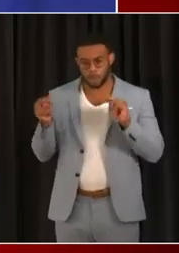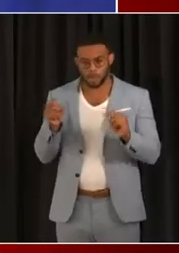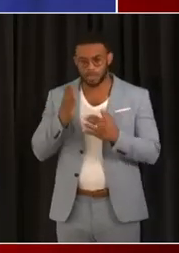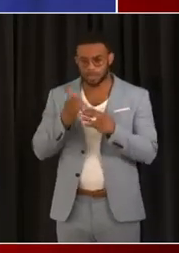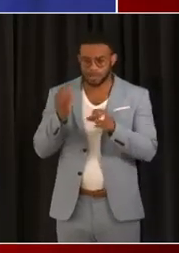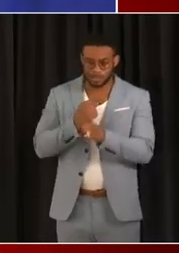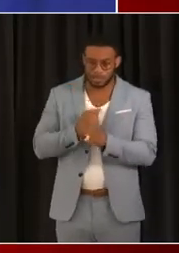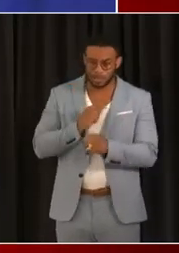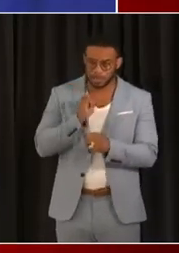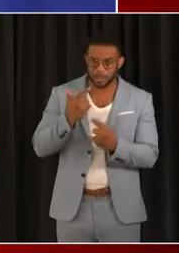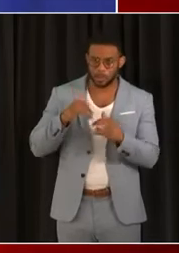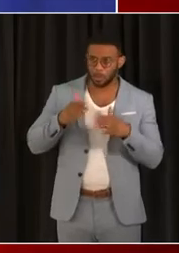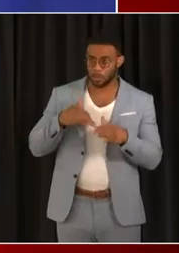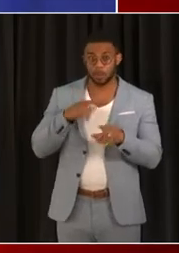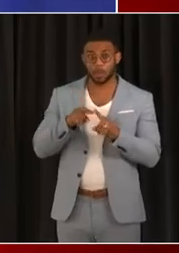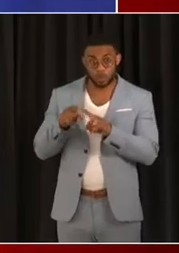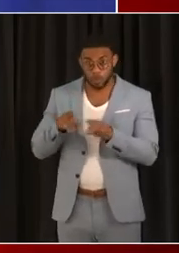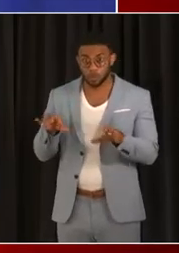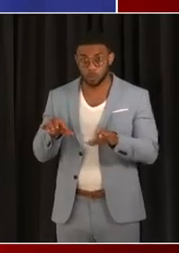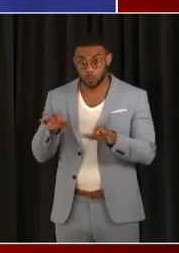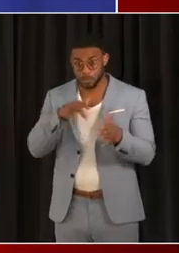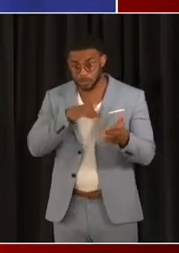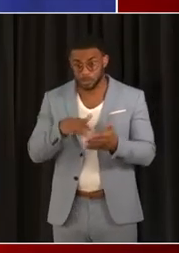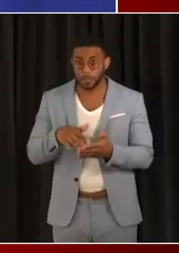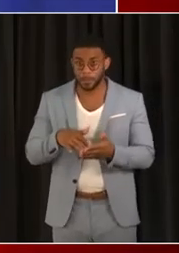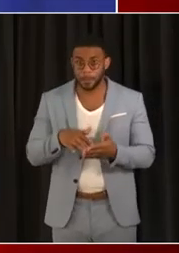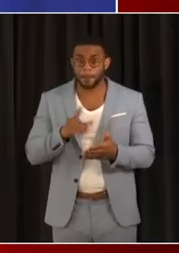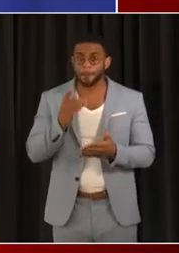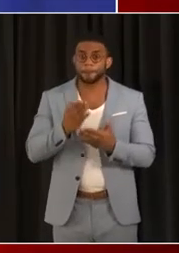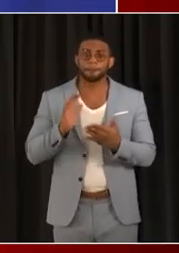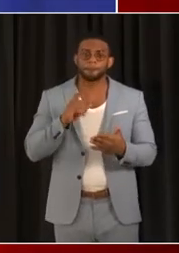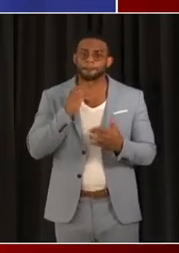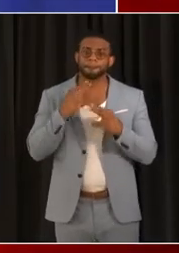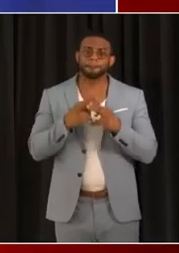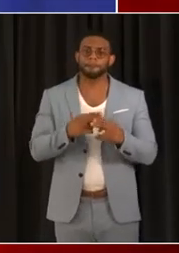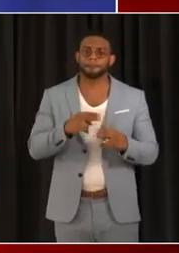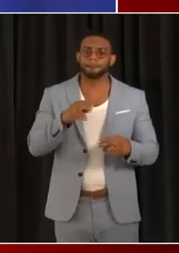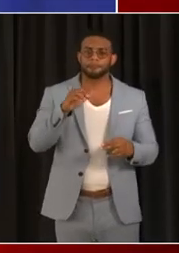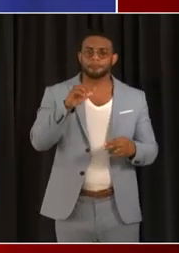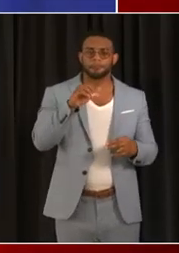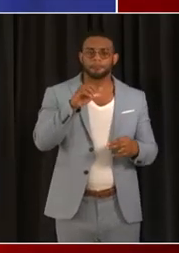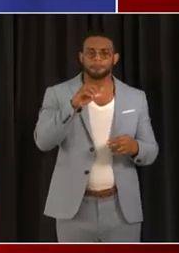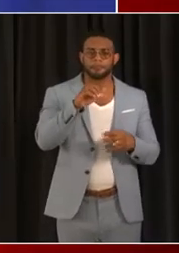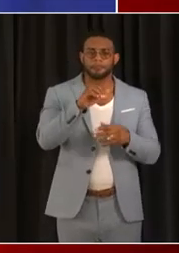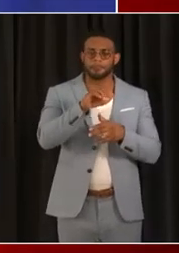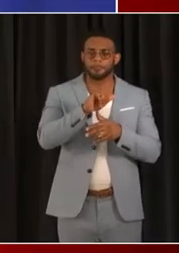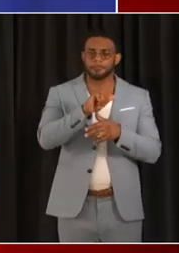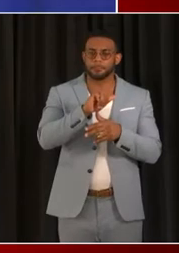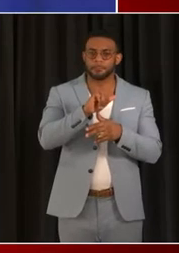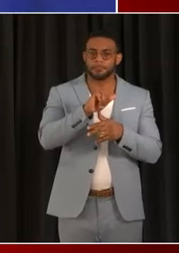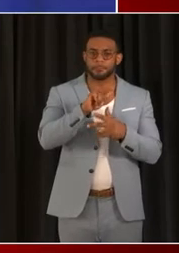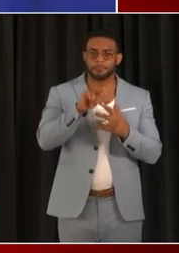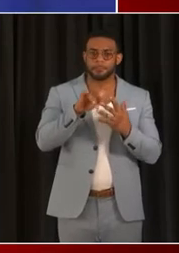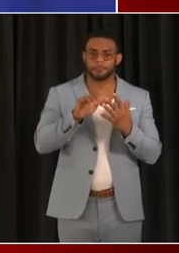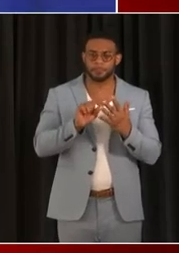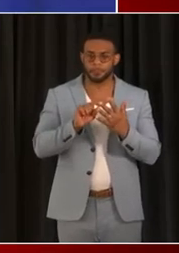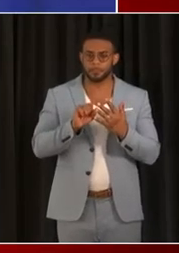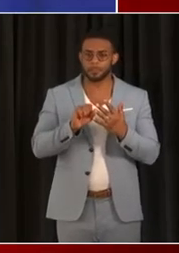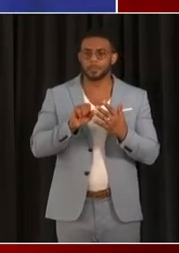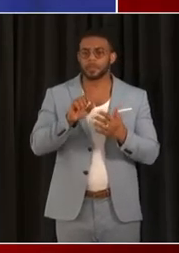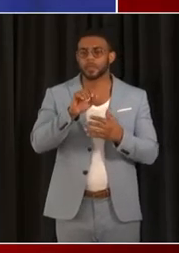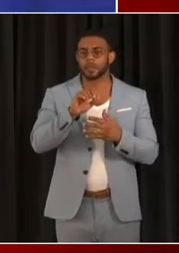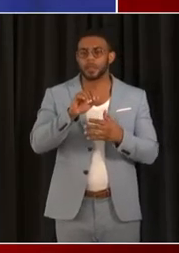the statistics that have come our way, we too do studies, and one of ours is what we call the ALICE project. And ALICE is